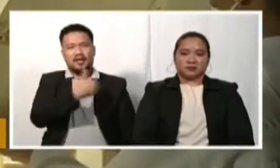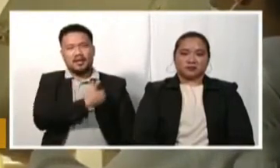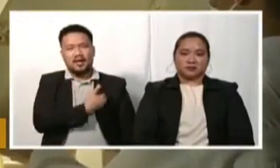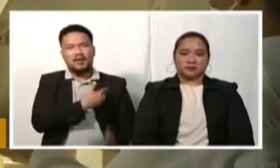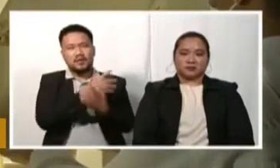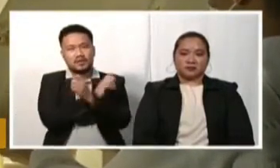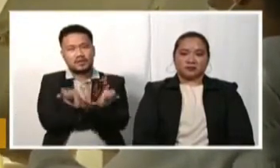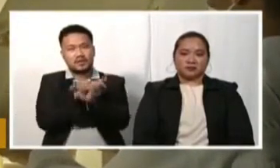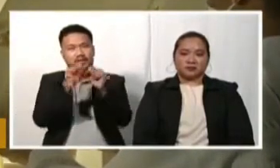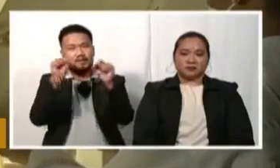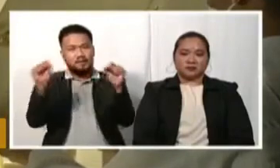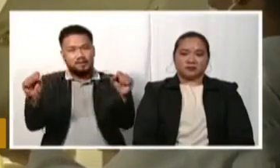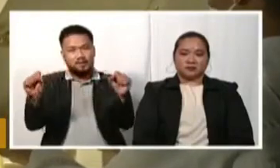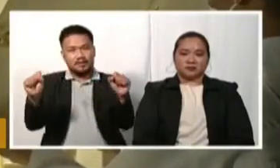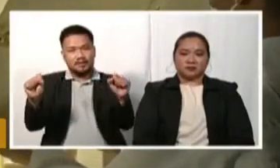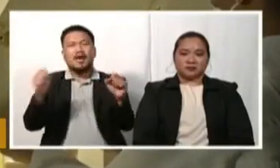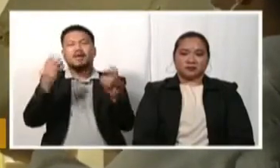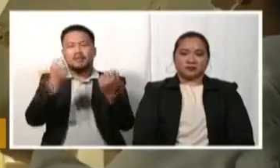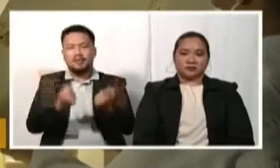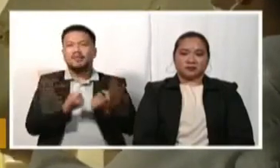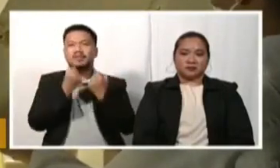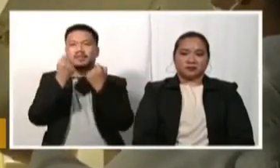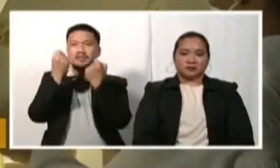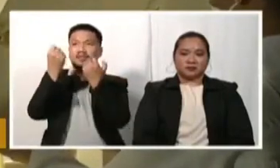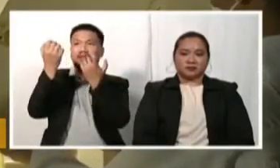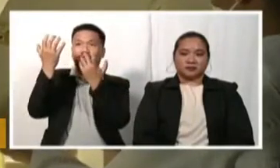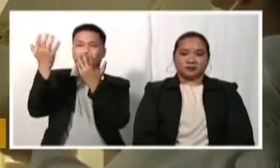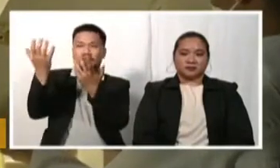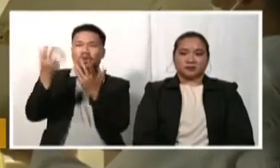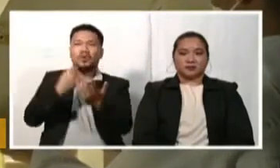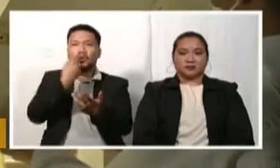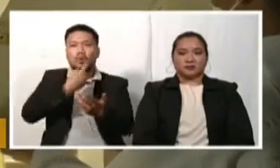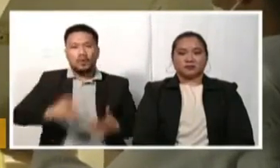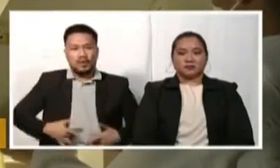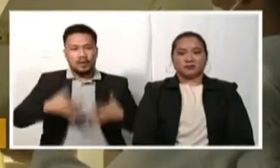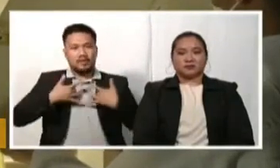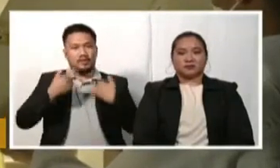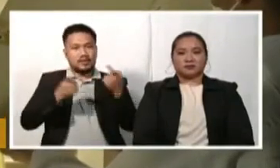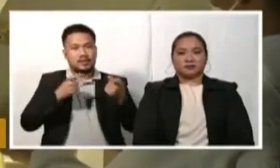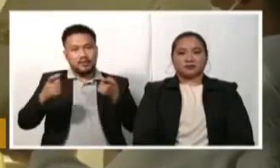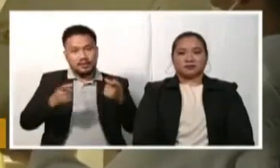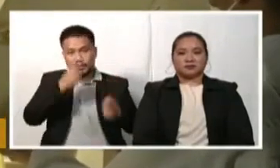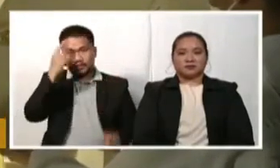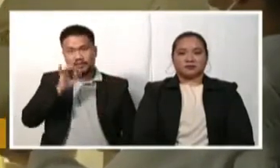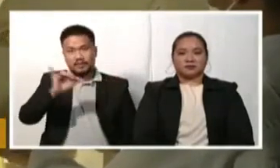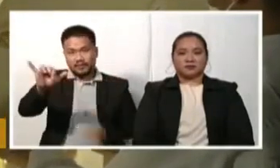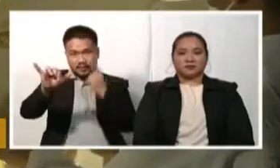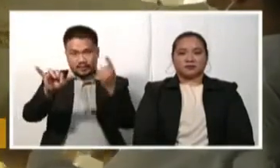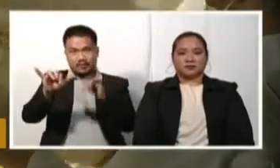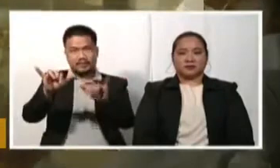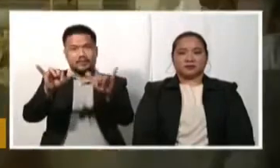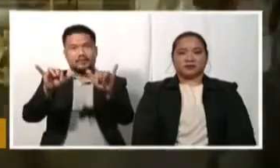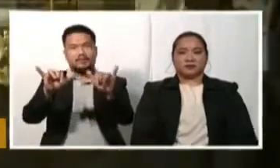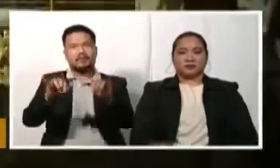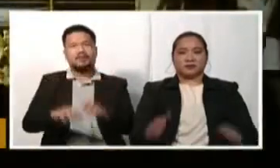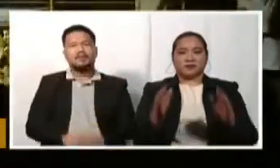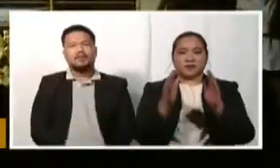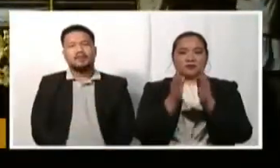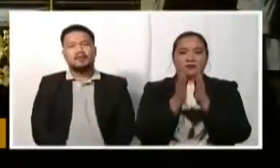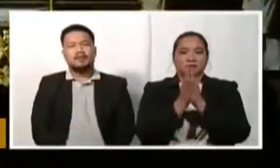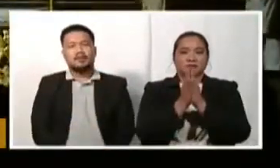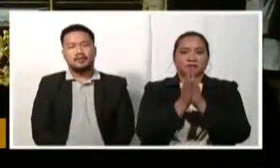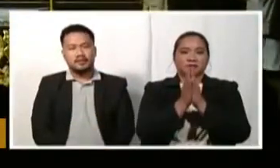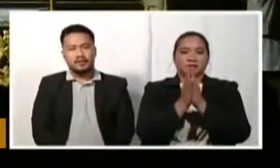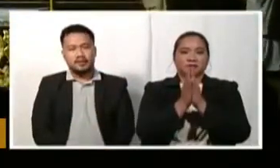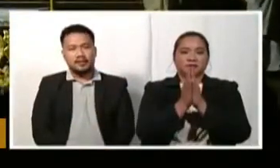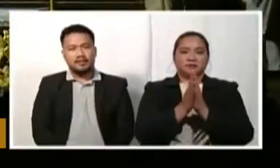Passover has been sacrificed, who lives and reigns forever and ever. Amen.